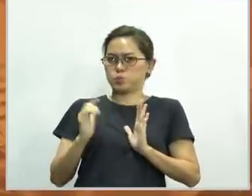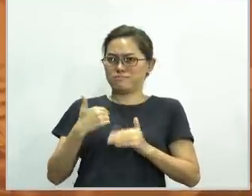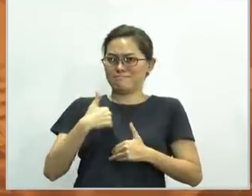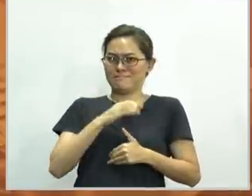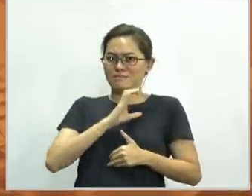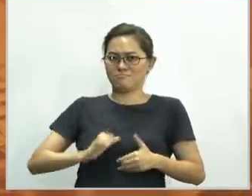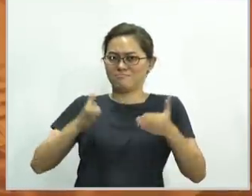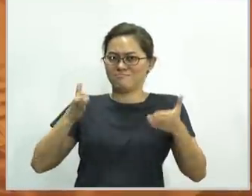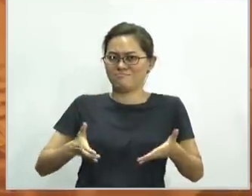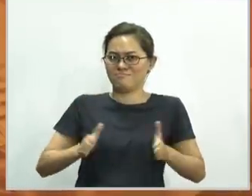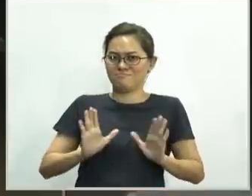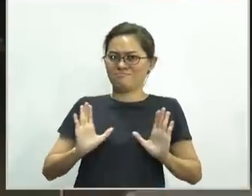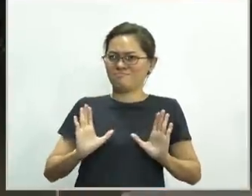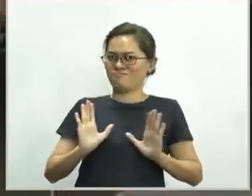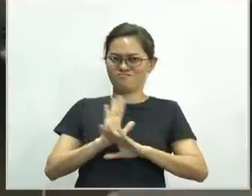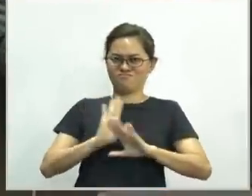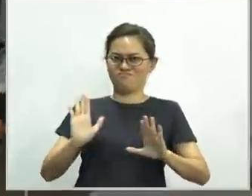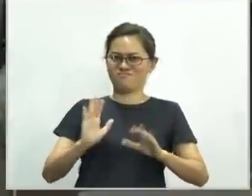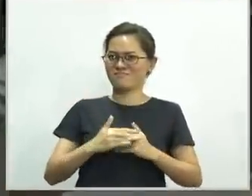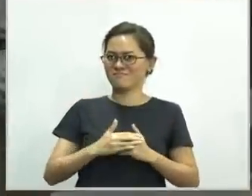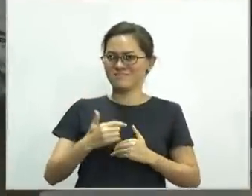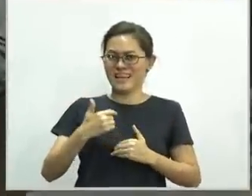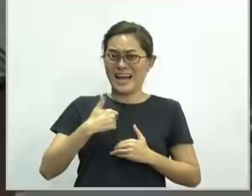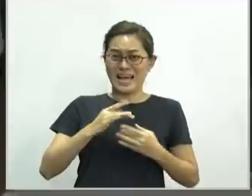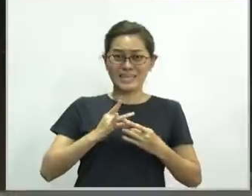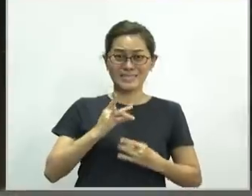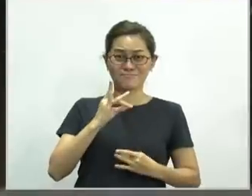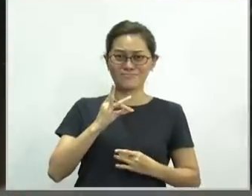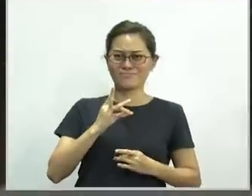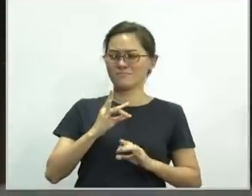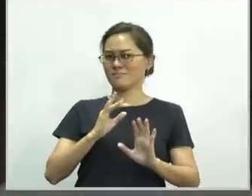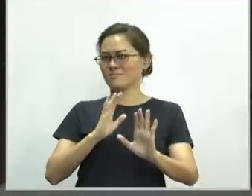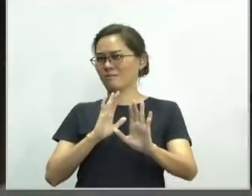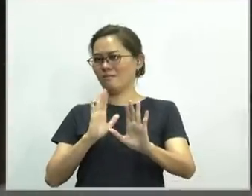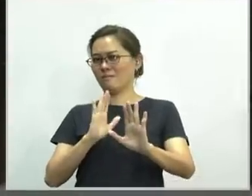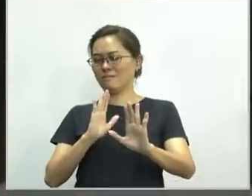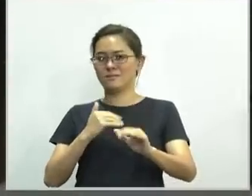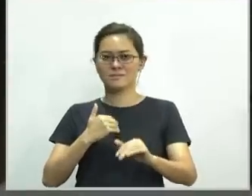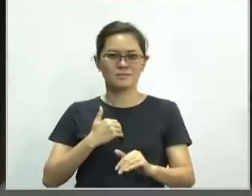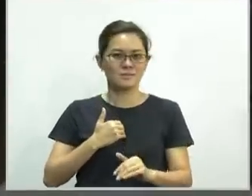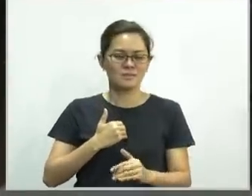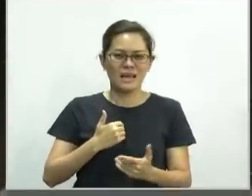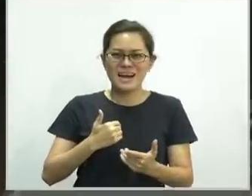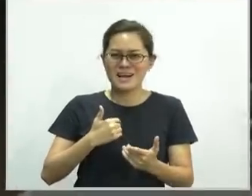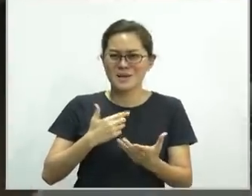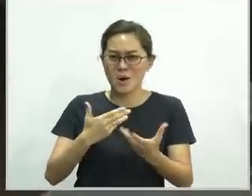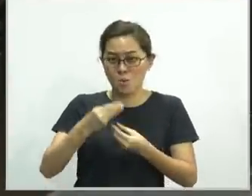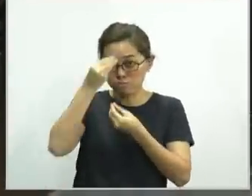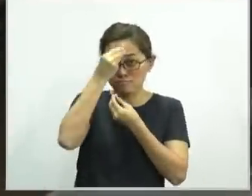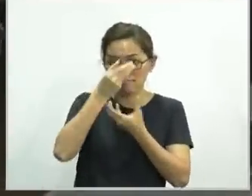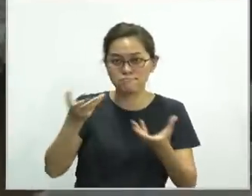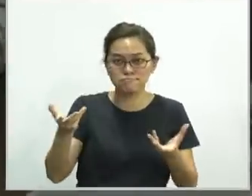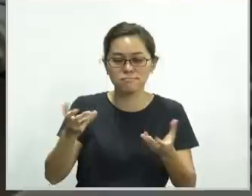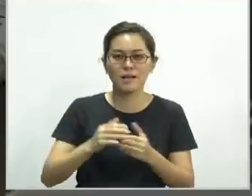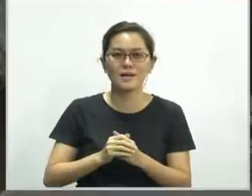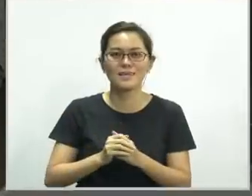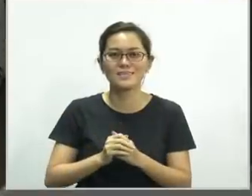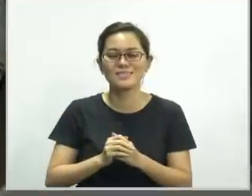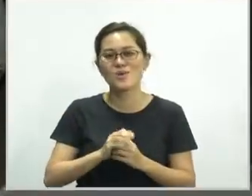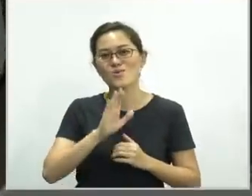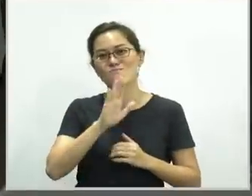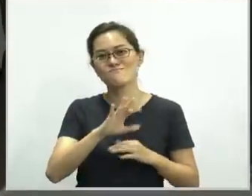Christian. I'm not spiritual. I need to let you know that your